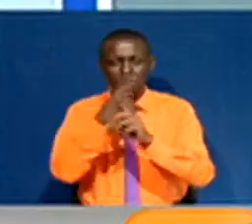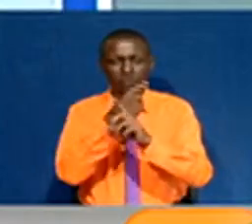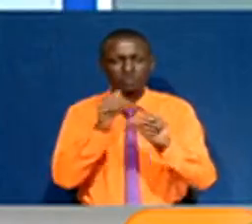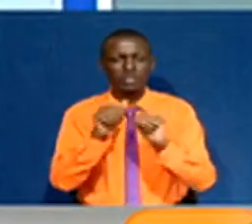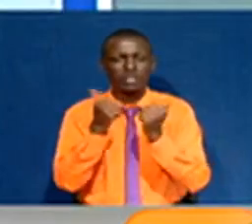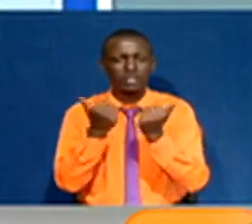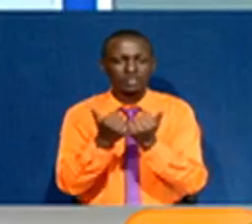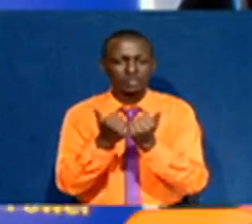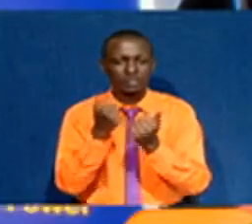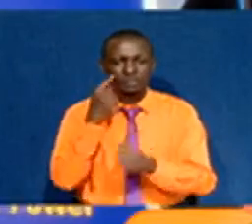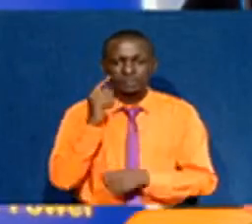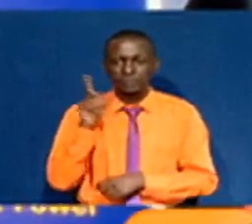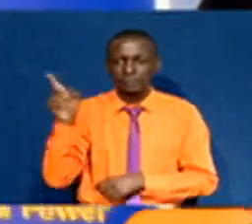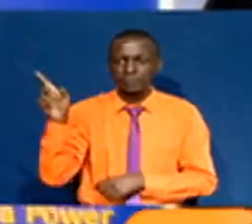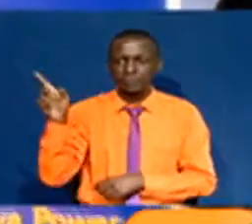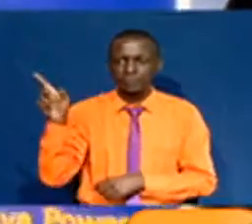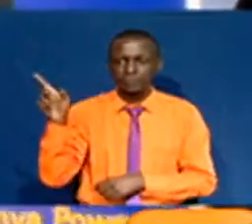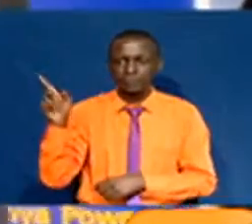space.